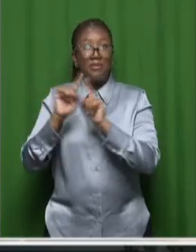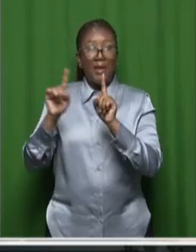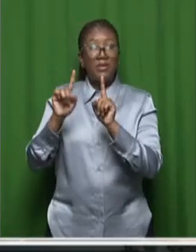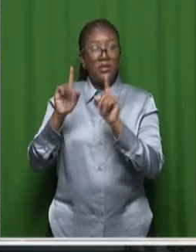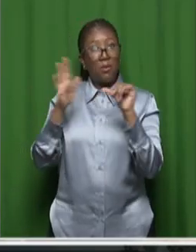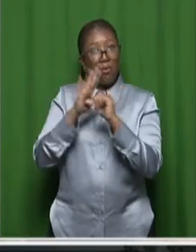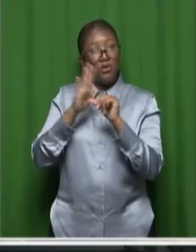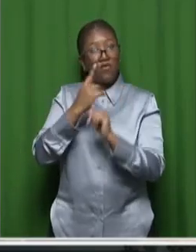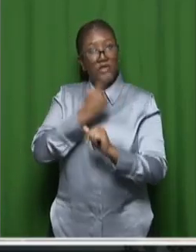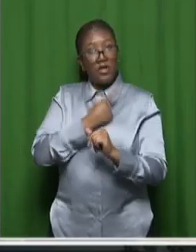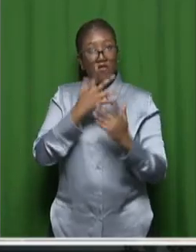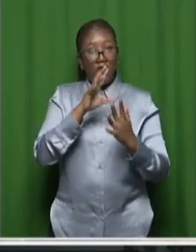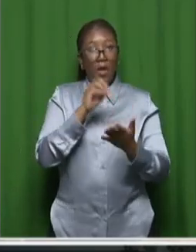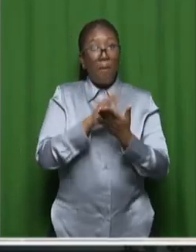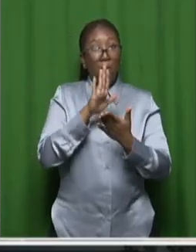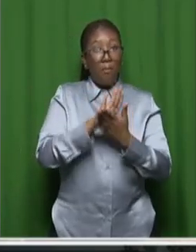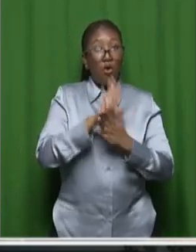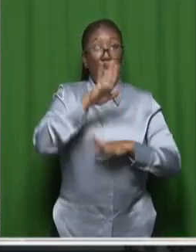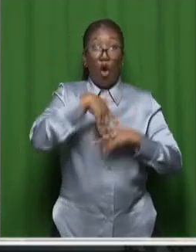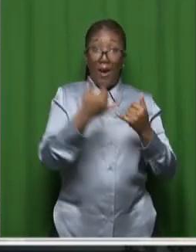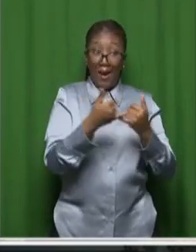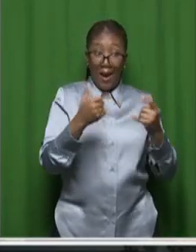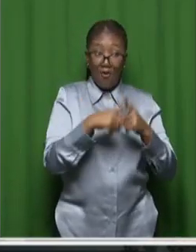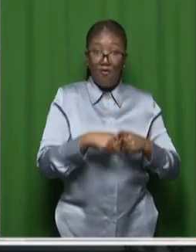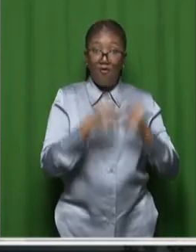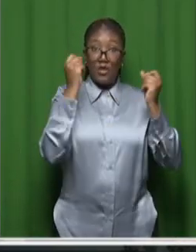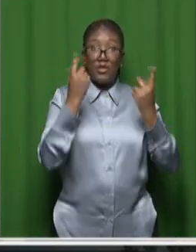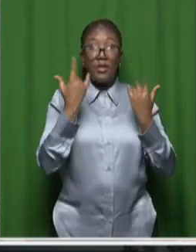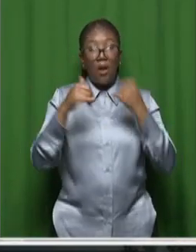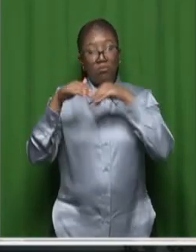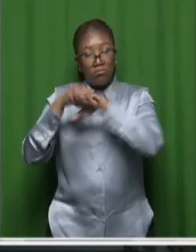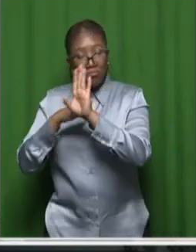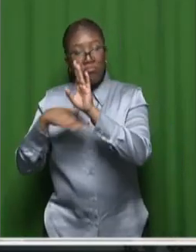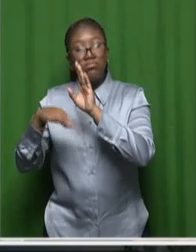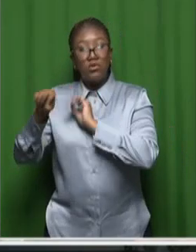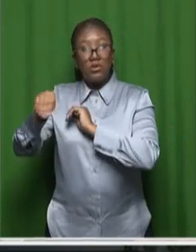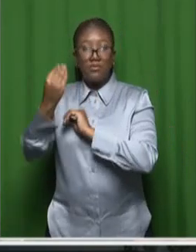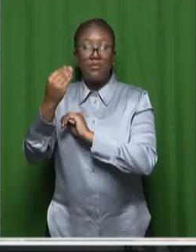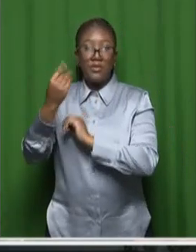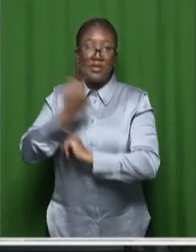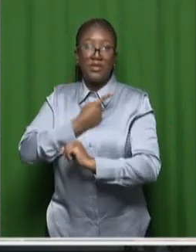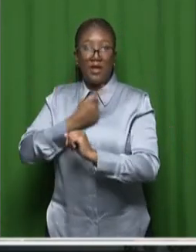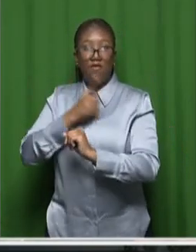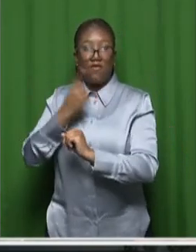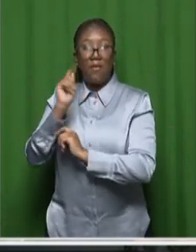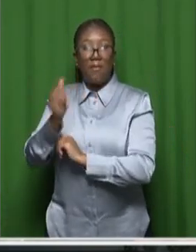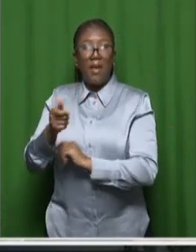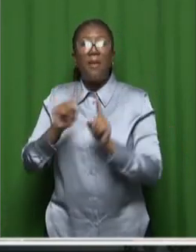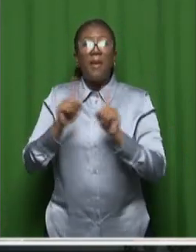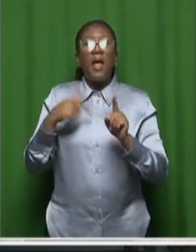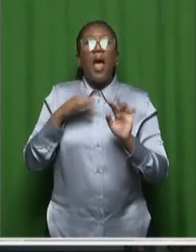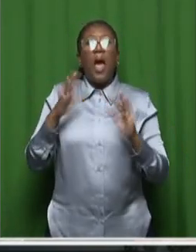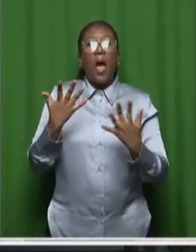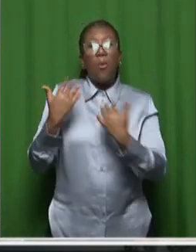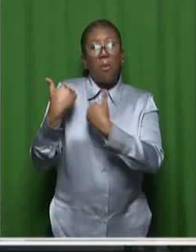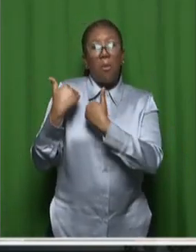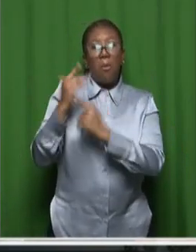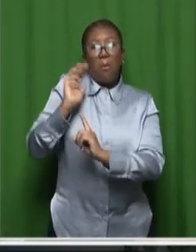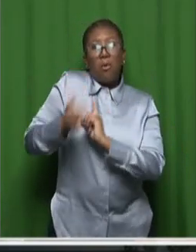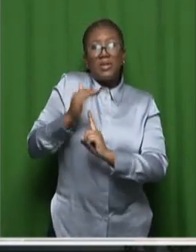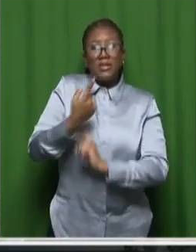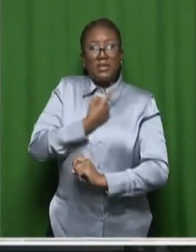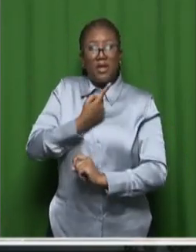attacks as well. What are some of the more effective methods for encrypting such sensitive information at large?